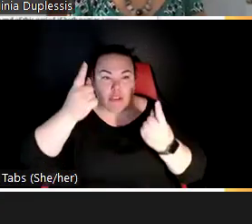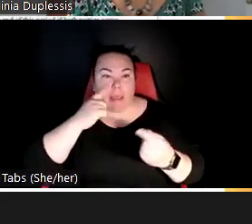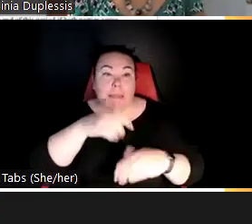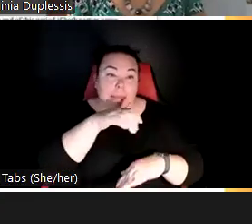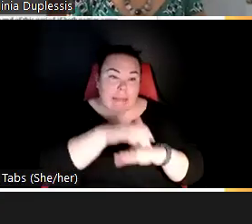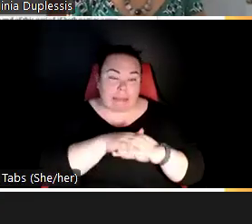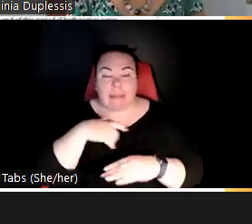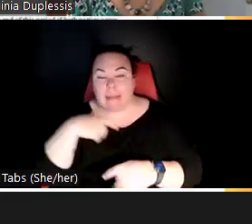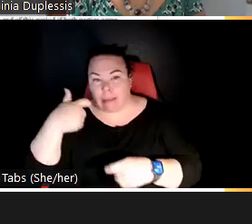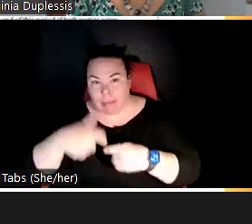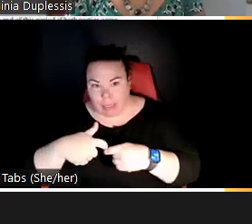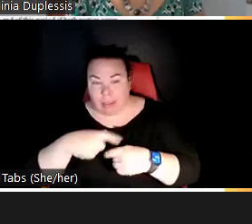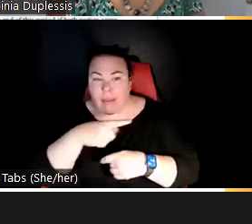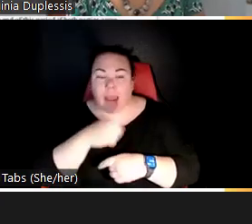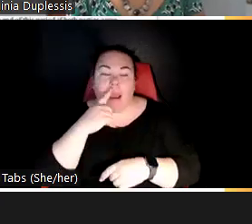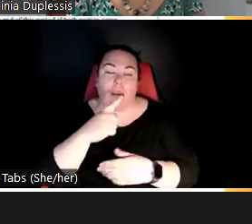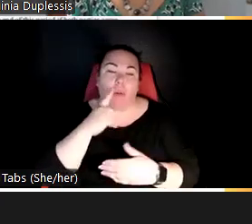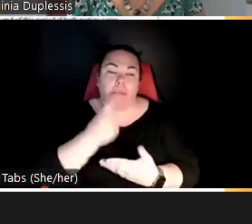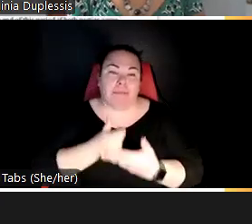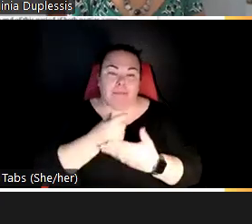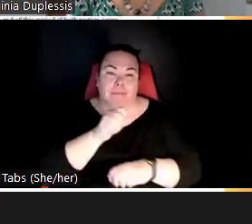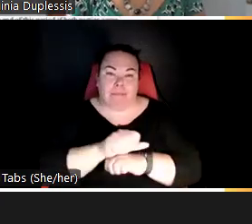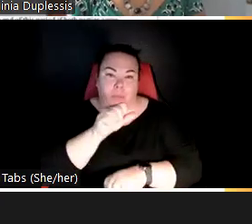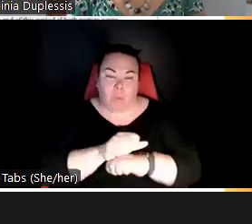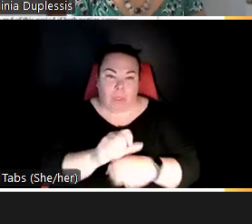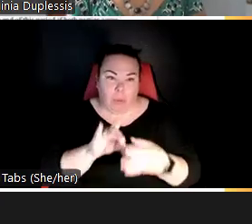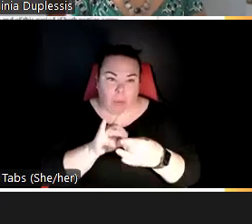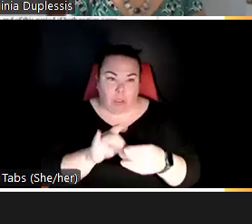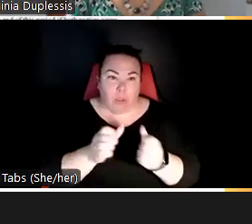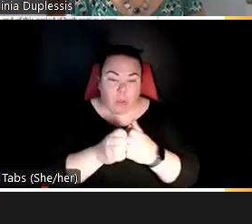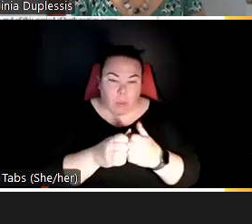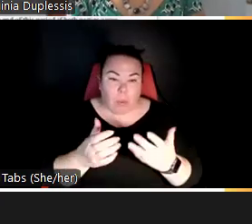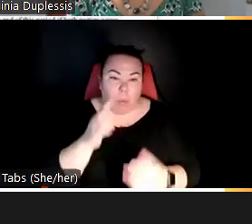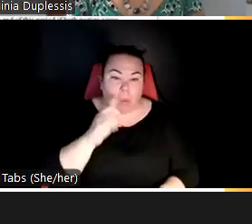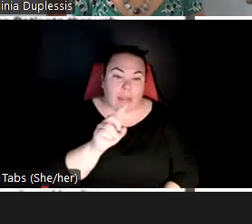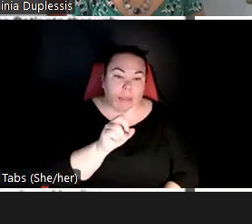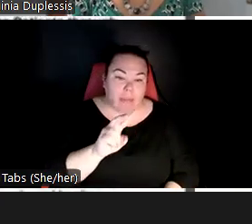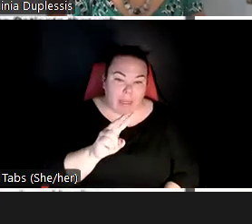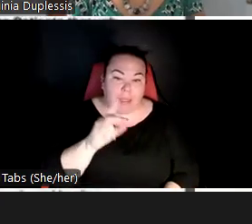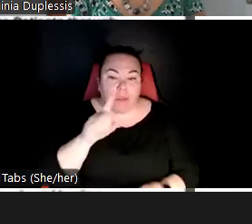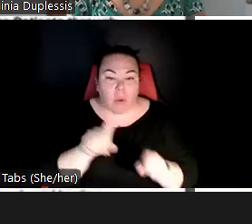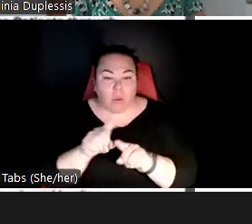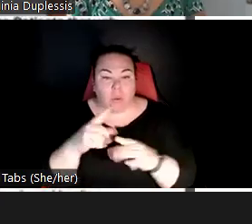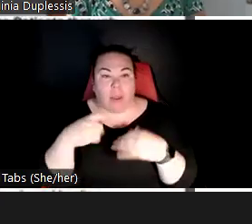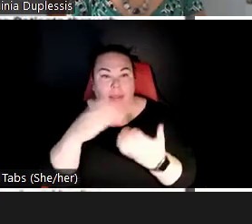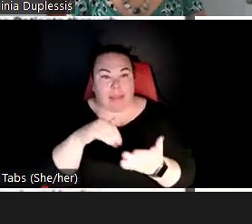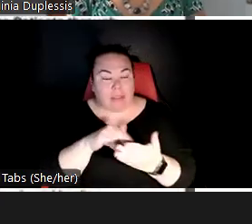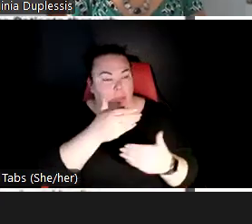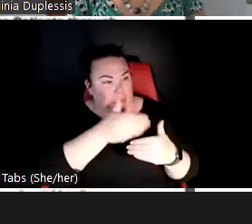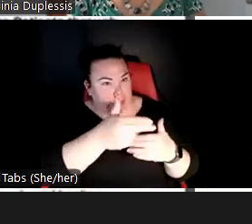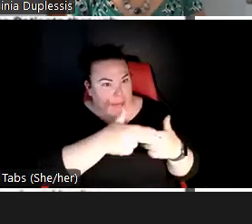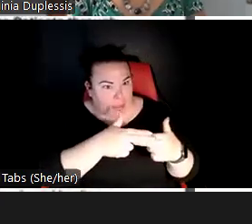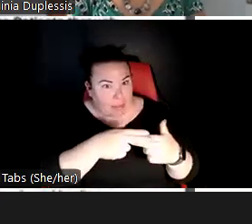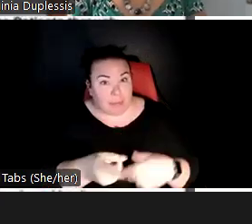working relationship between health centers and domestic violence programs. Next slide, please. On this